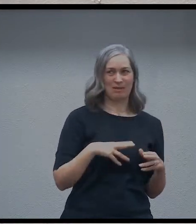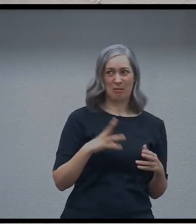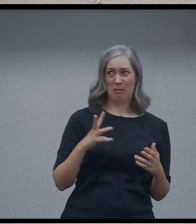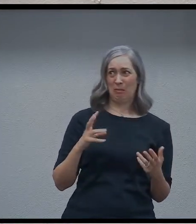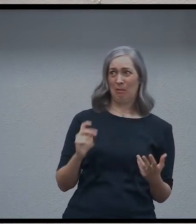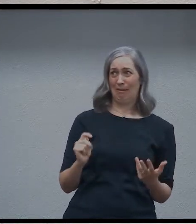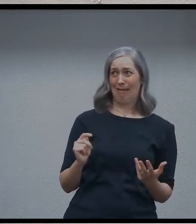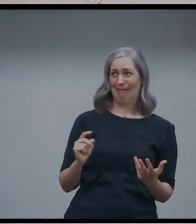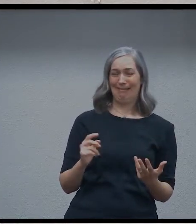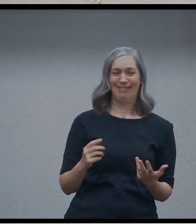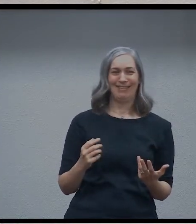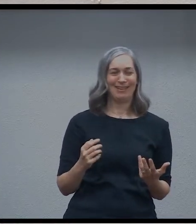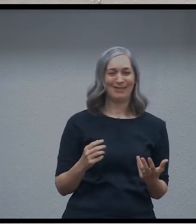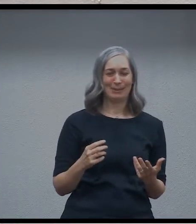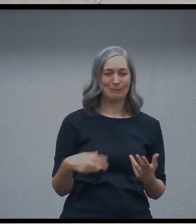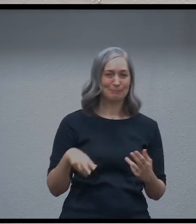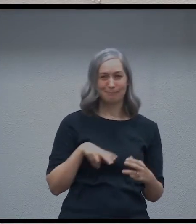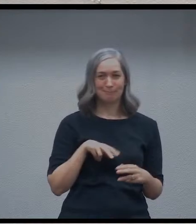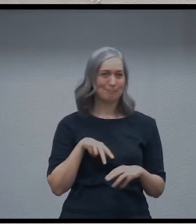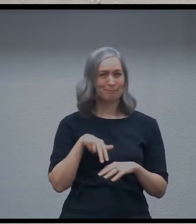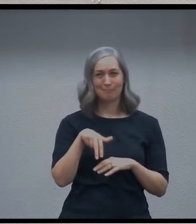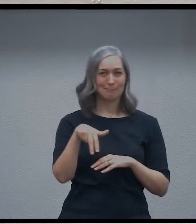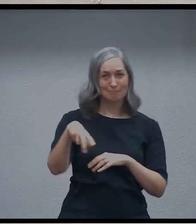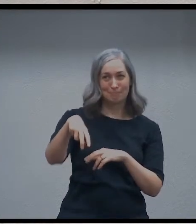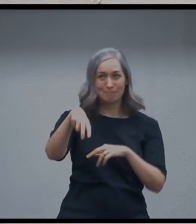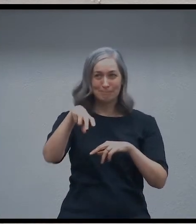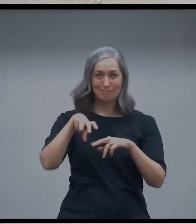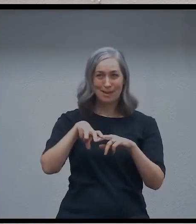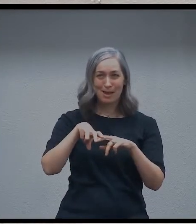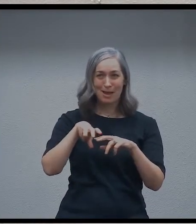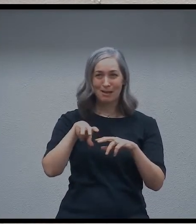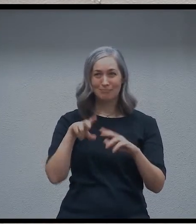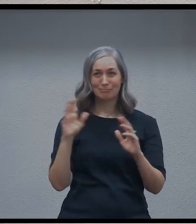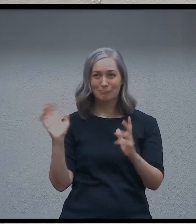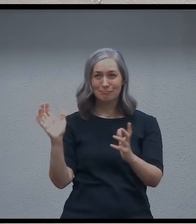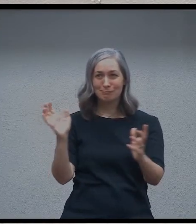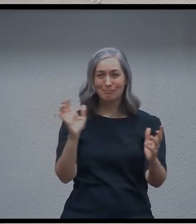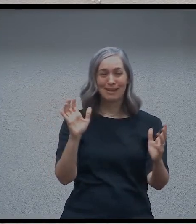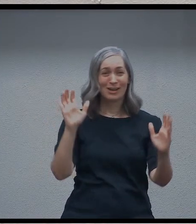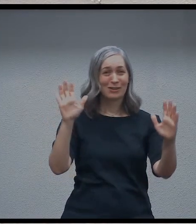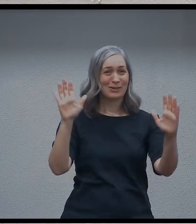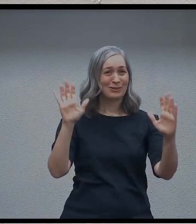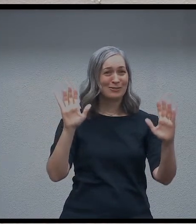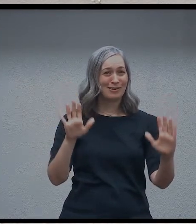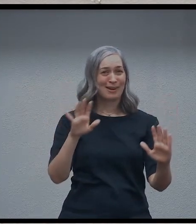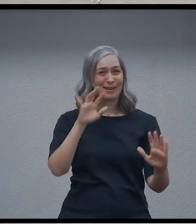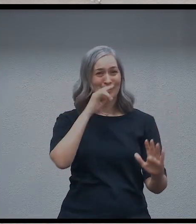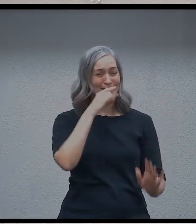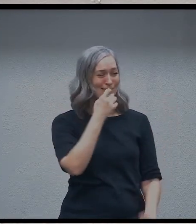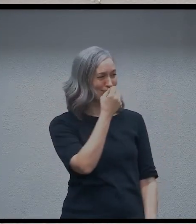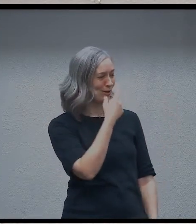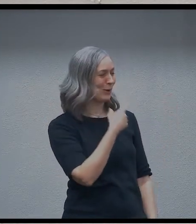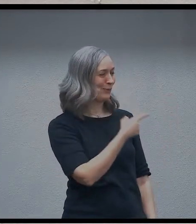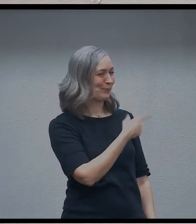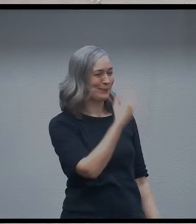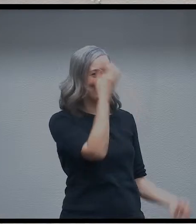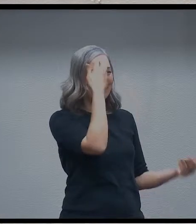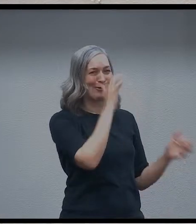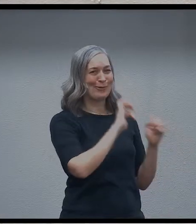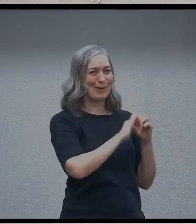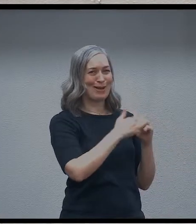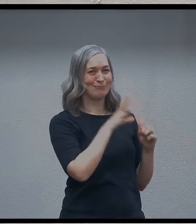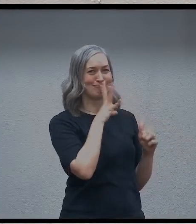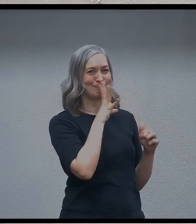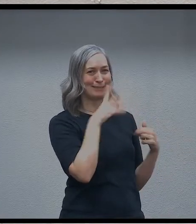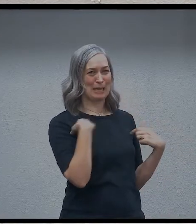But it was great. The kids are understanding that, oh, this guy doesn't know how to speak Spanish, so we're going to have